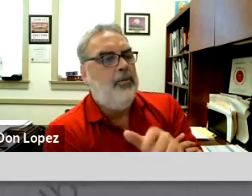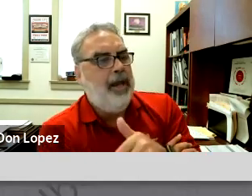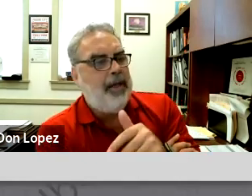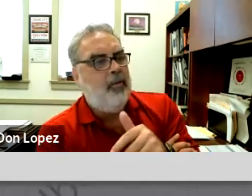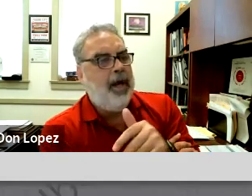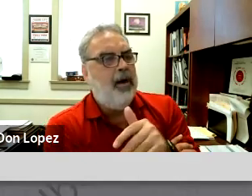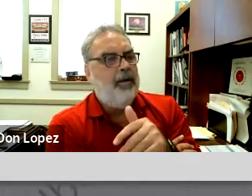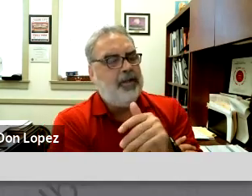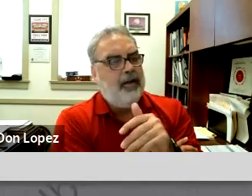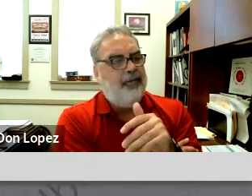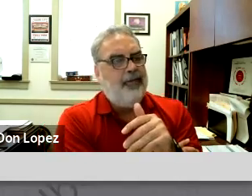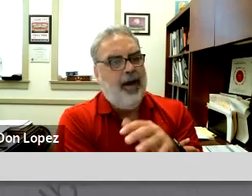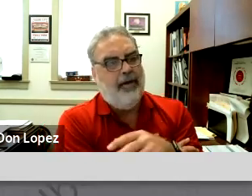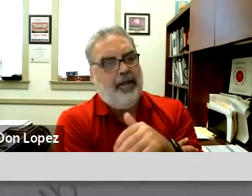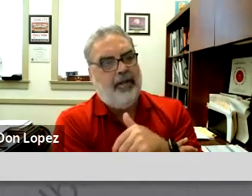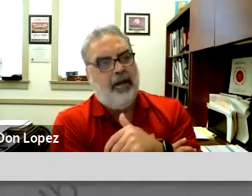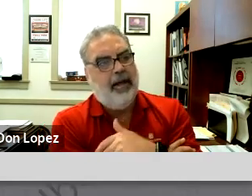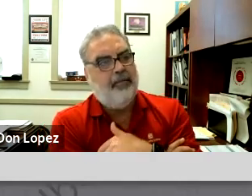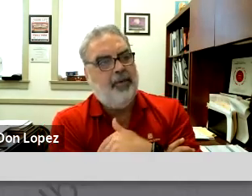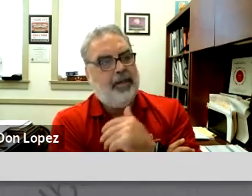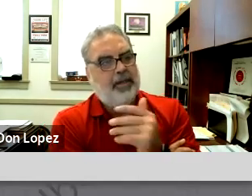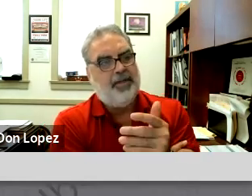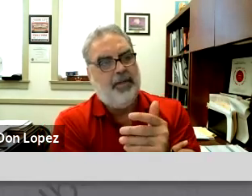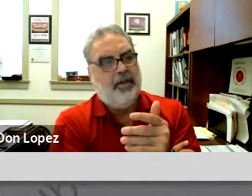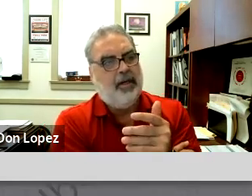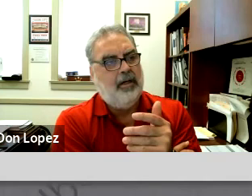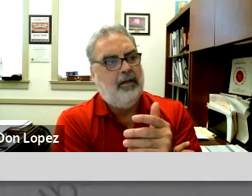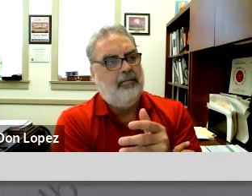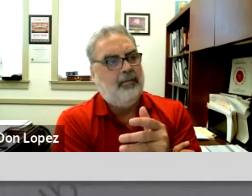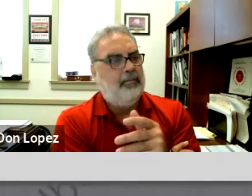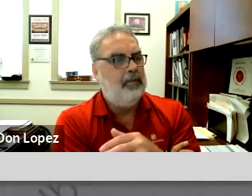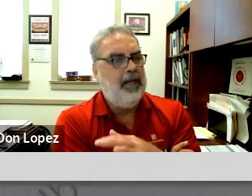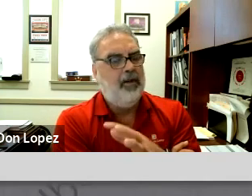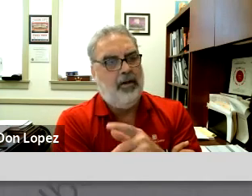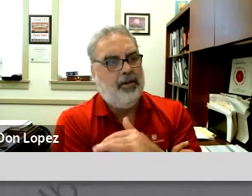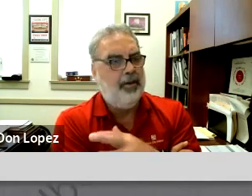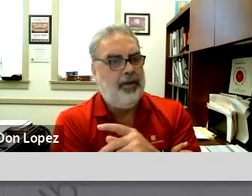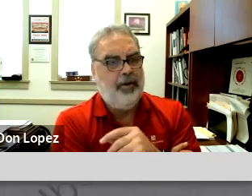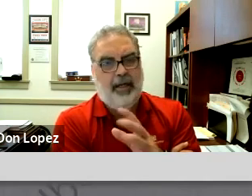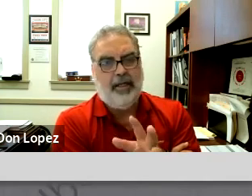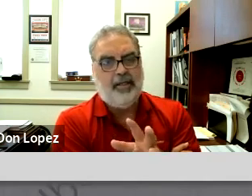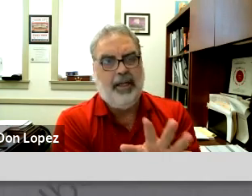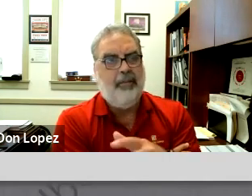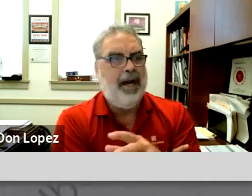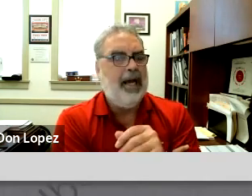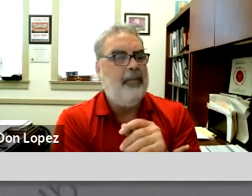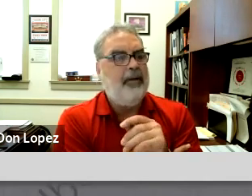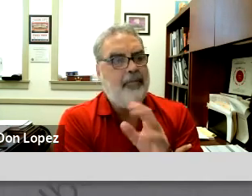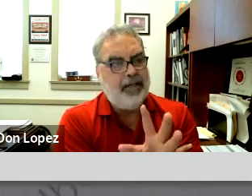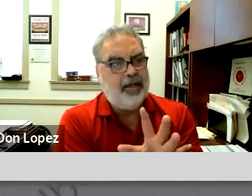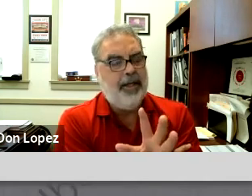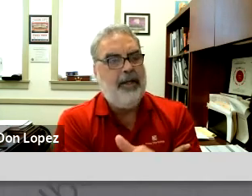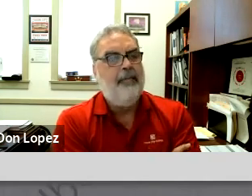So you may be aware, if you haven't, I am doing a session later on CurricuNet. It's being back,